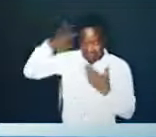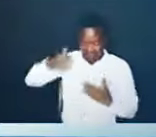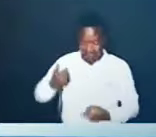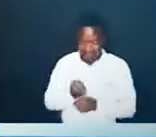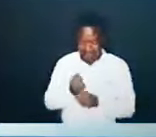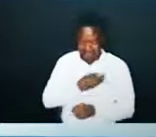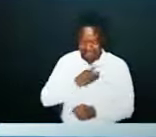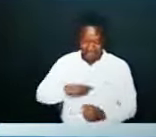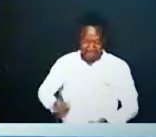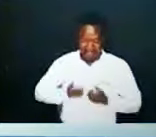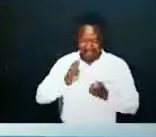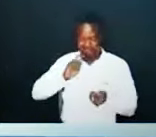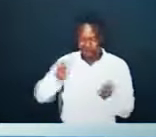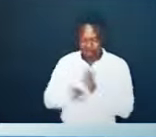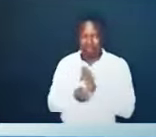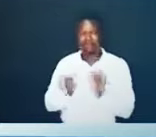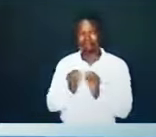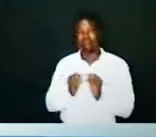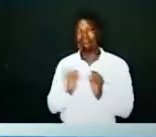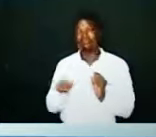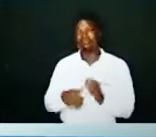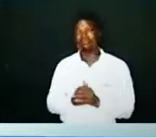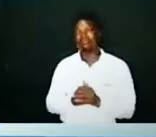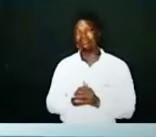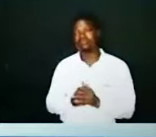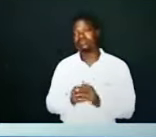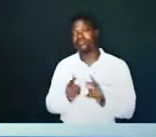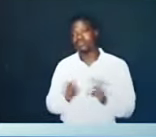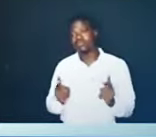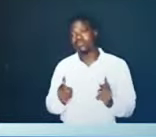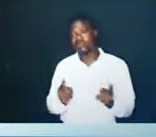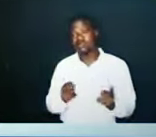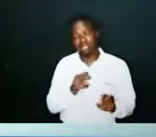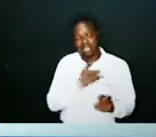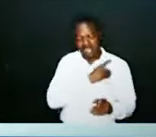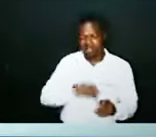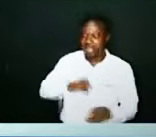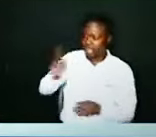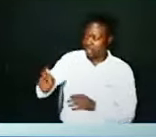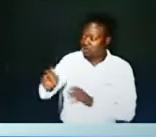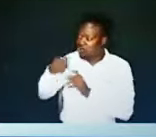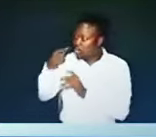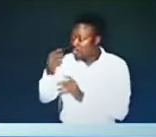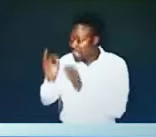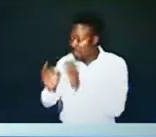will happen to the man who killed this fellow?